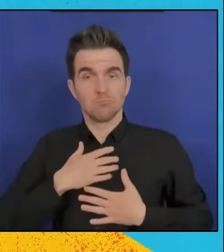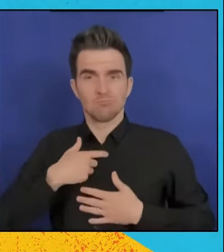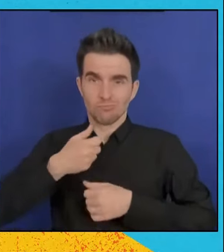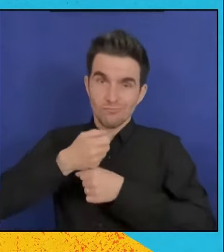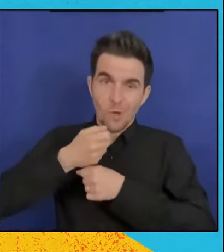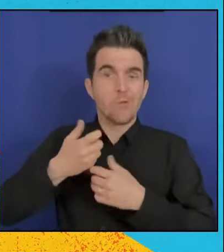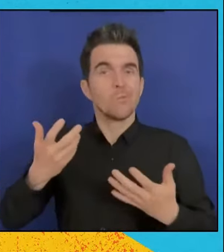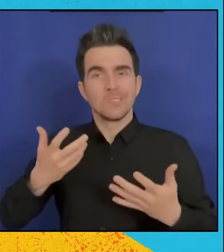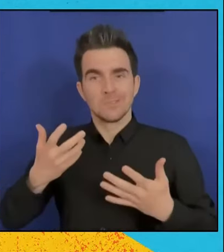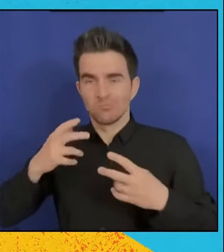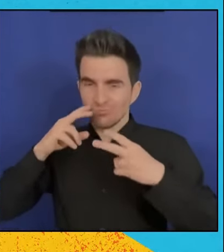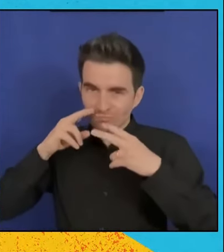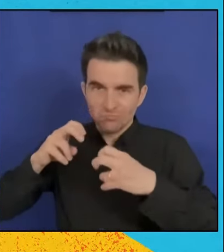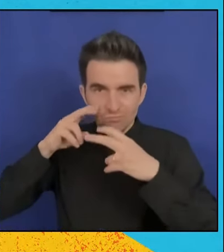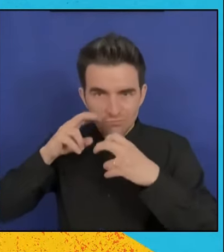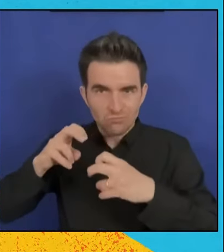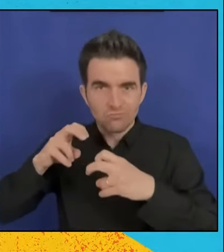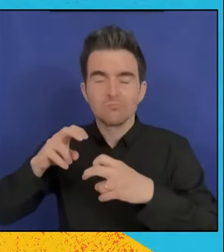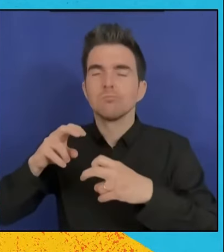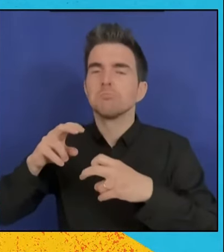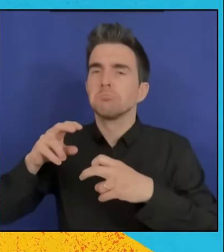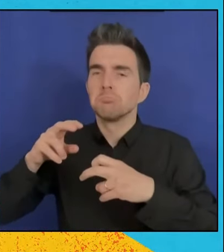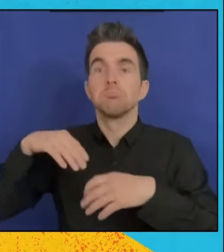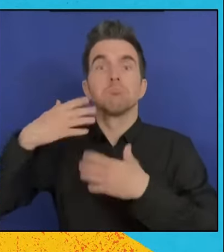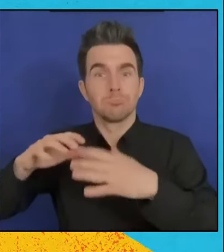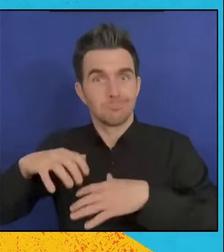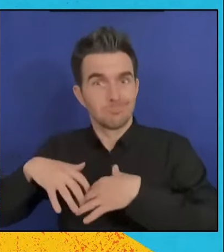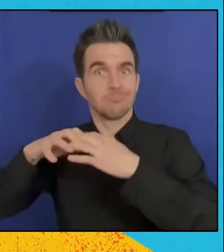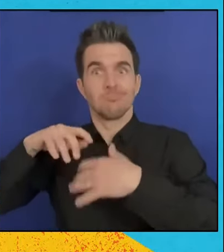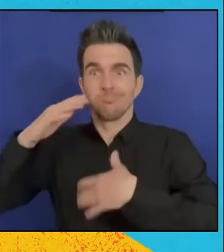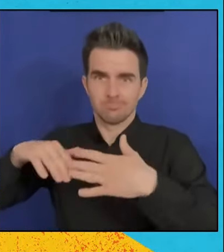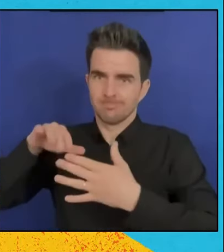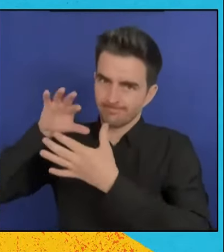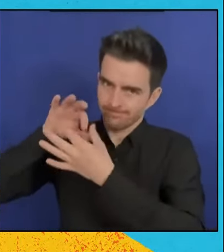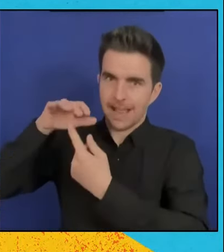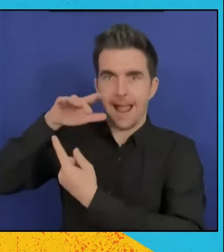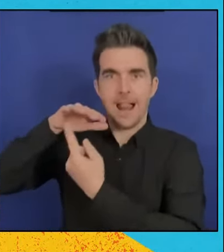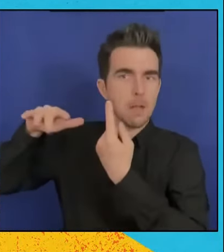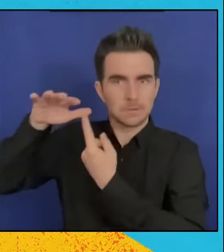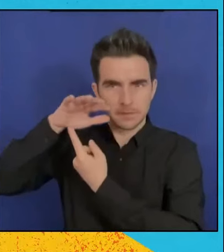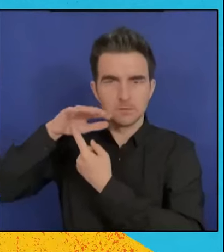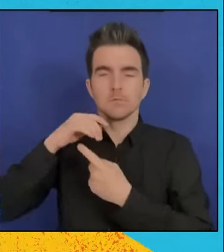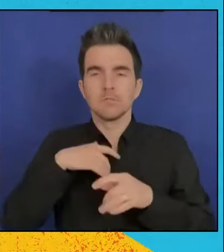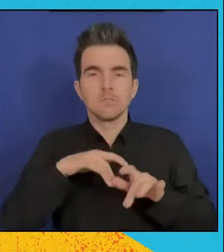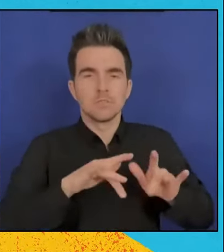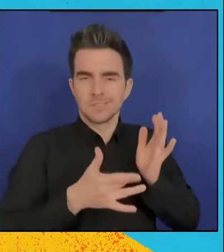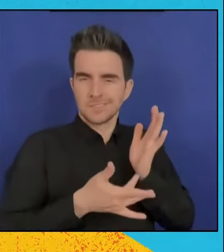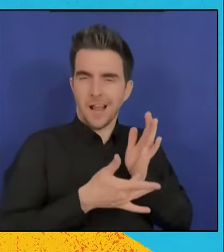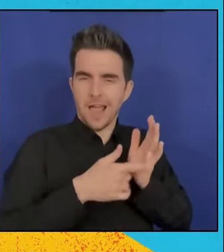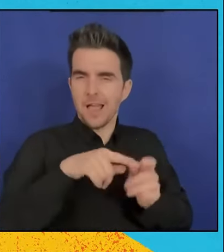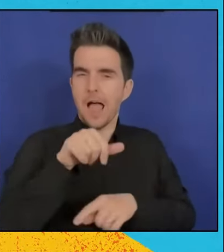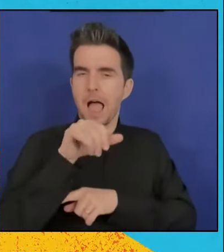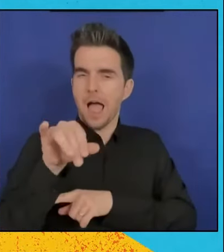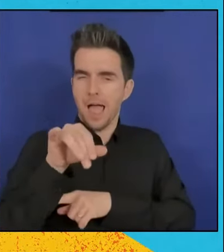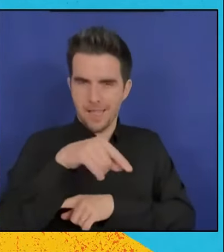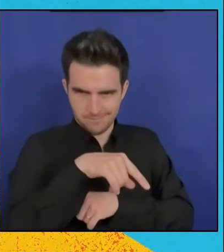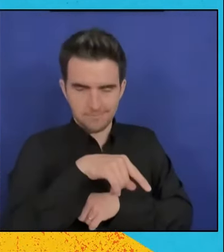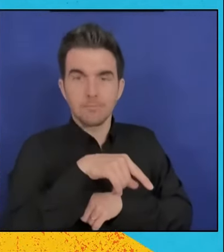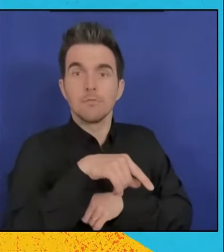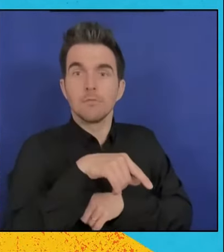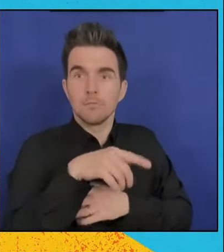large amount of information in the climate sector and then to understand, to measure the problem better. Through the past couple years, we've